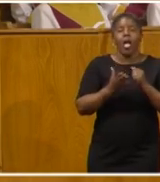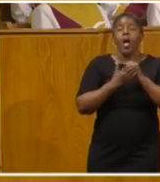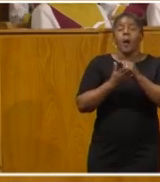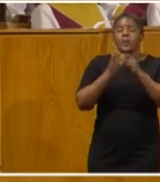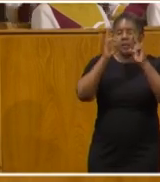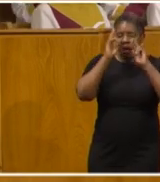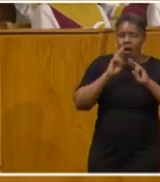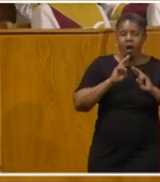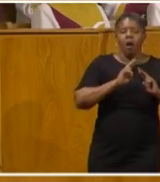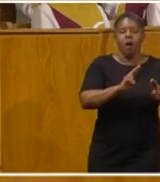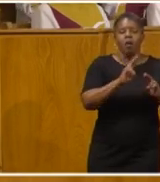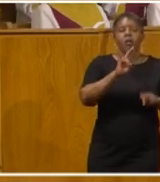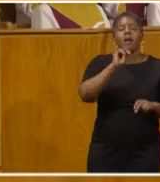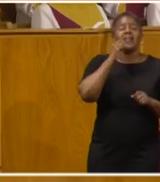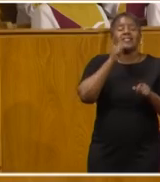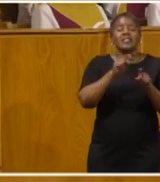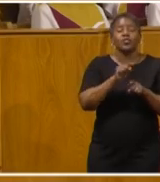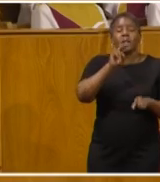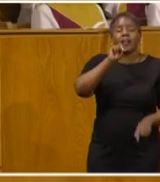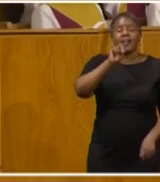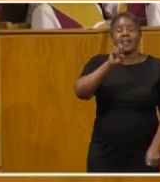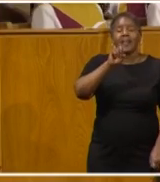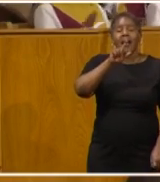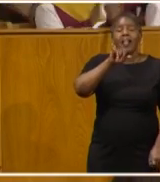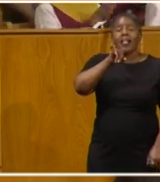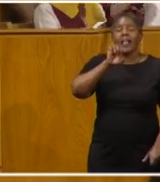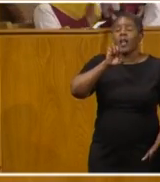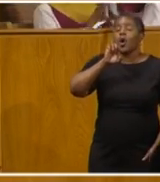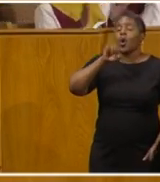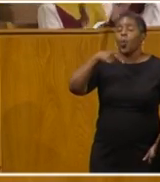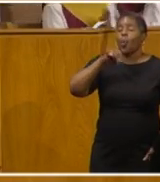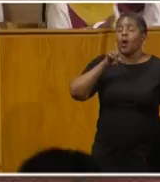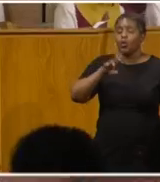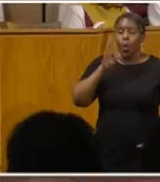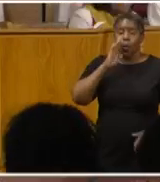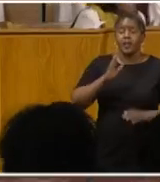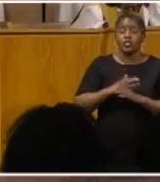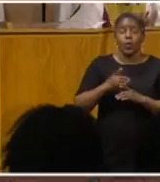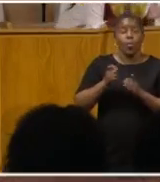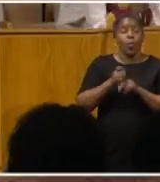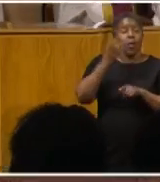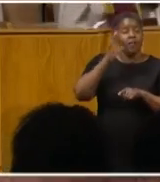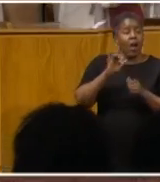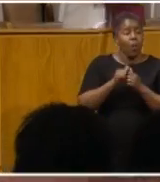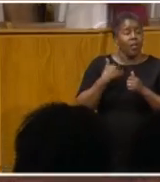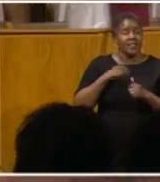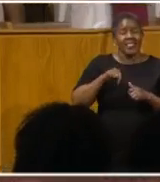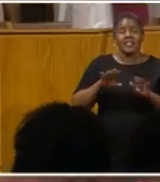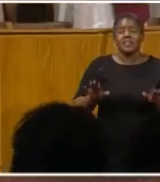Nellie Quander, who will be sharing the Word of God with us on this Sunday morning?